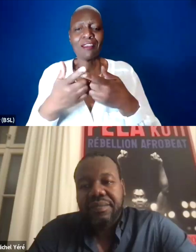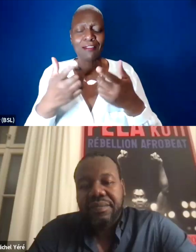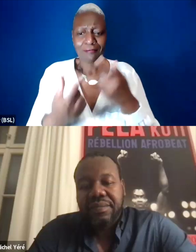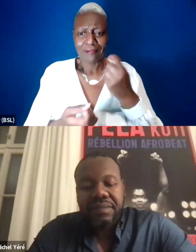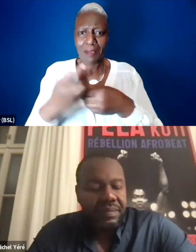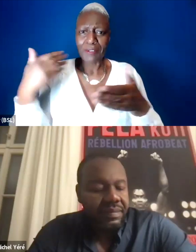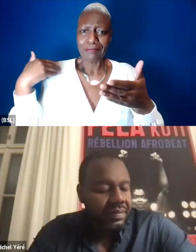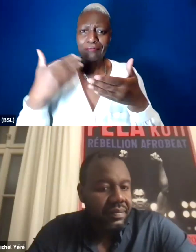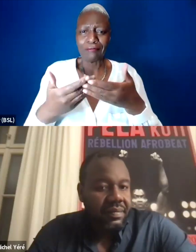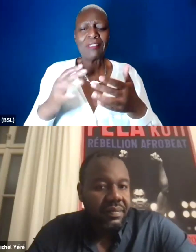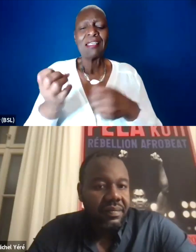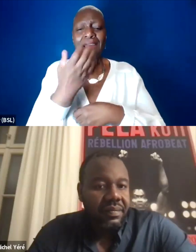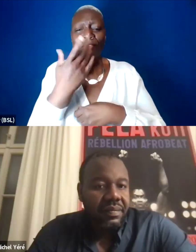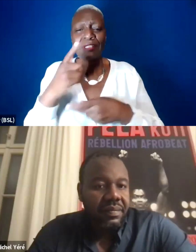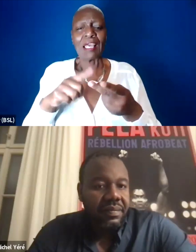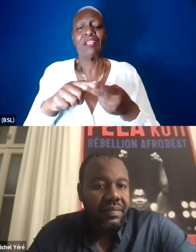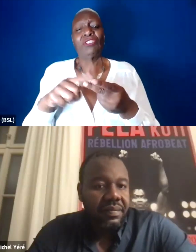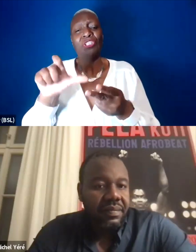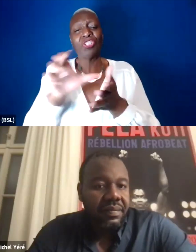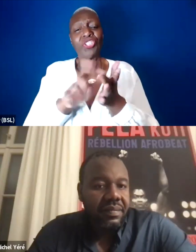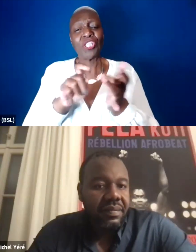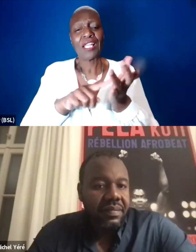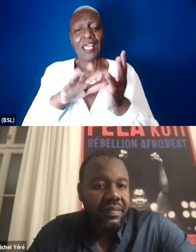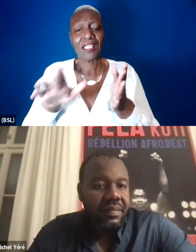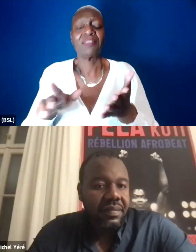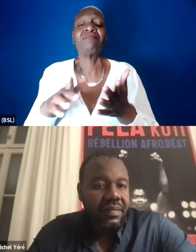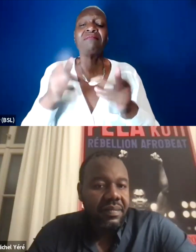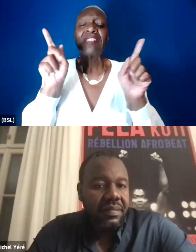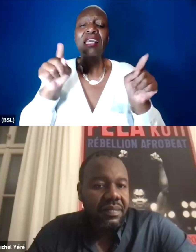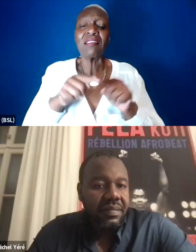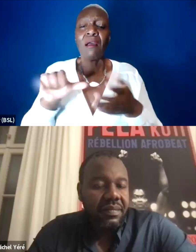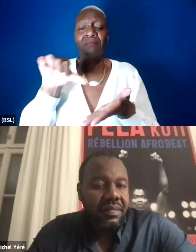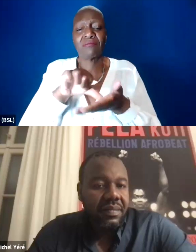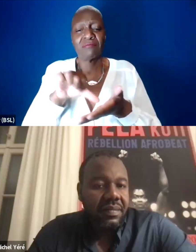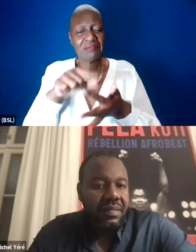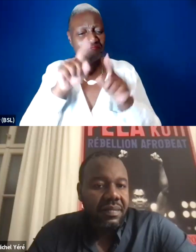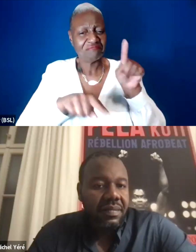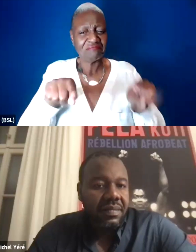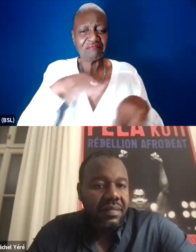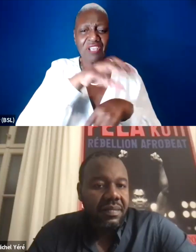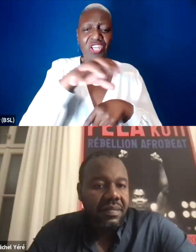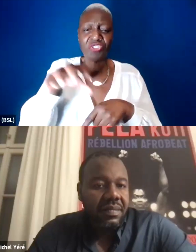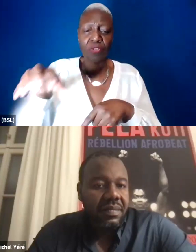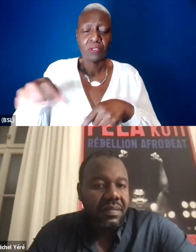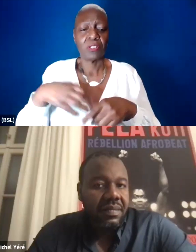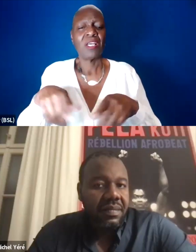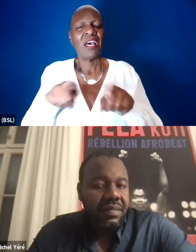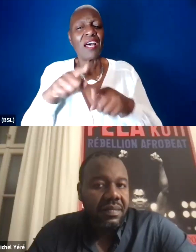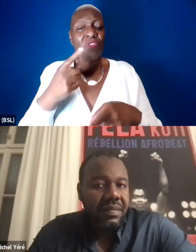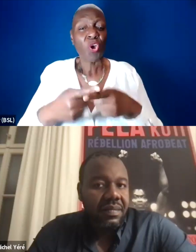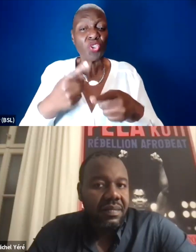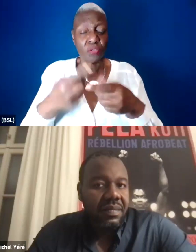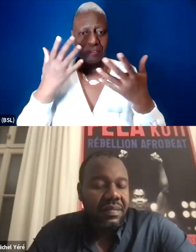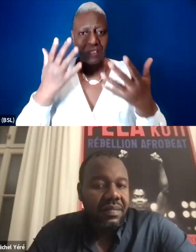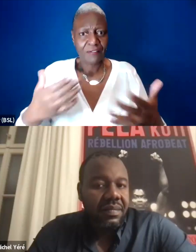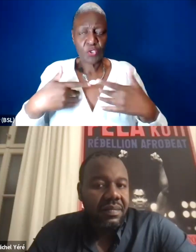decade in Hong Kong, Chile, India, Iran, and many other places, and of course the necessity and the urgency of having to